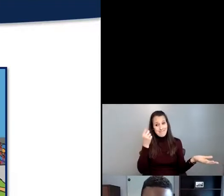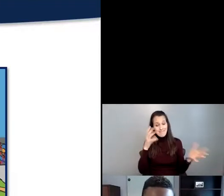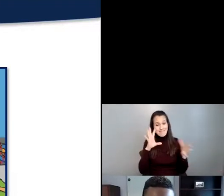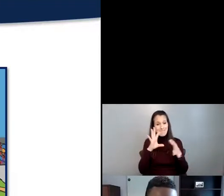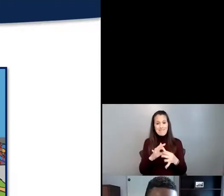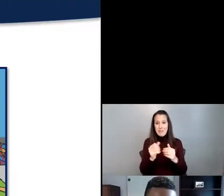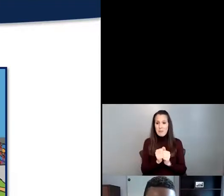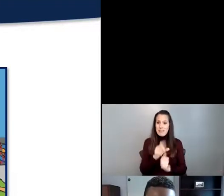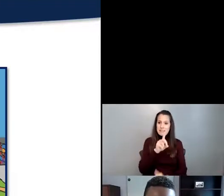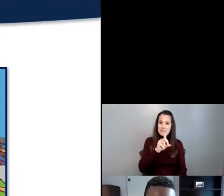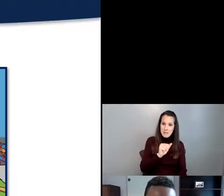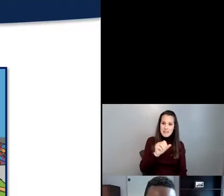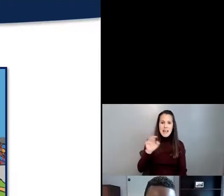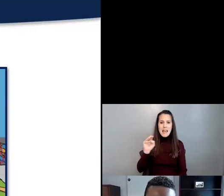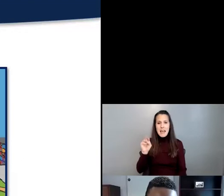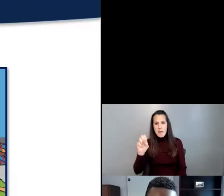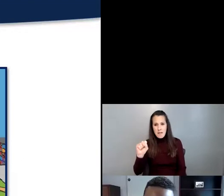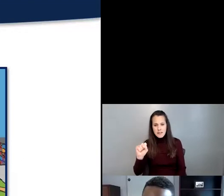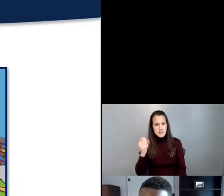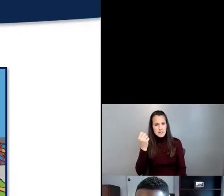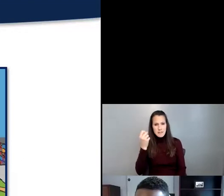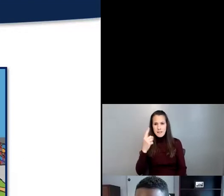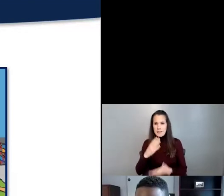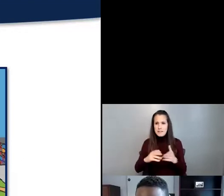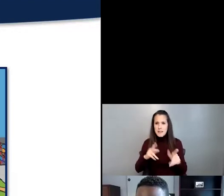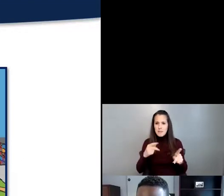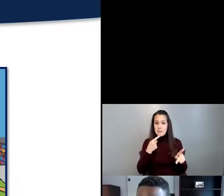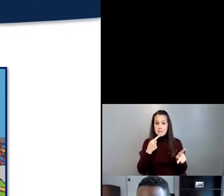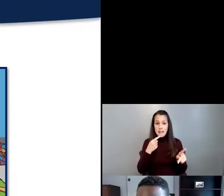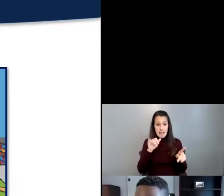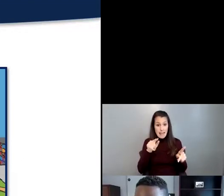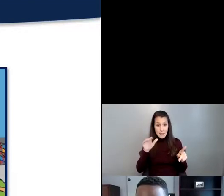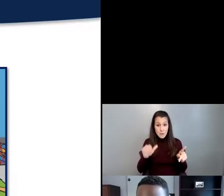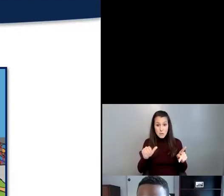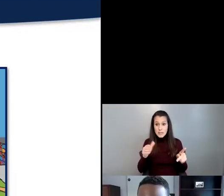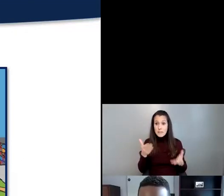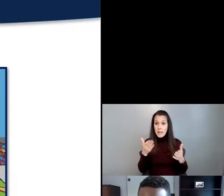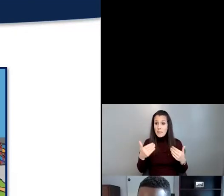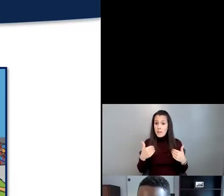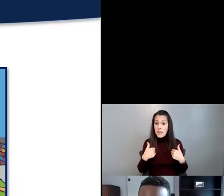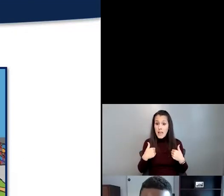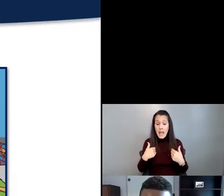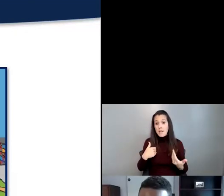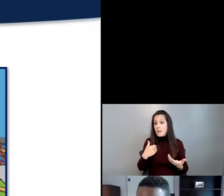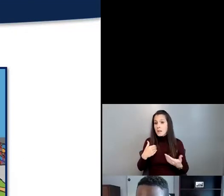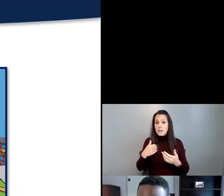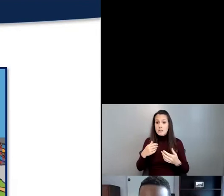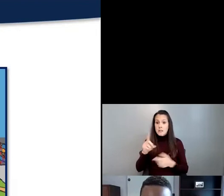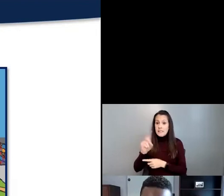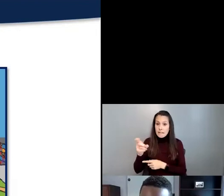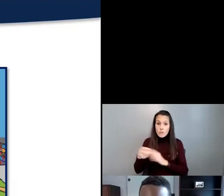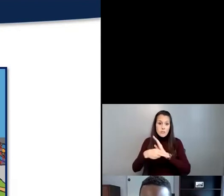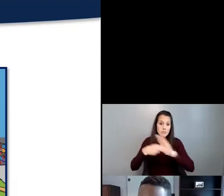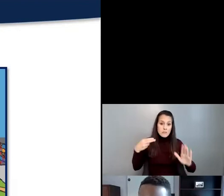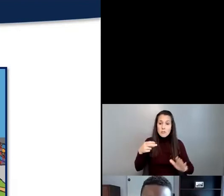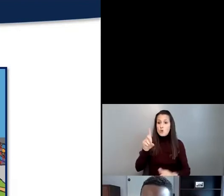Michigan Rehabilitation Services, some people may say, well, that is actually someone that might have achondroplasia or might be a little person, might have